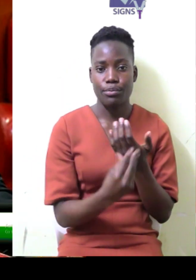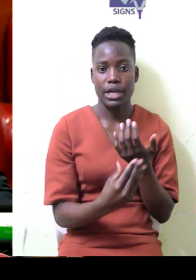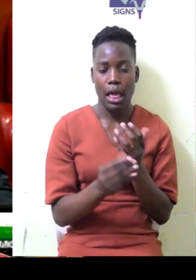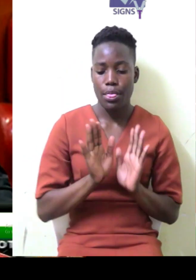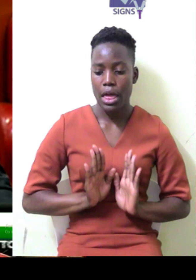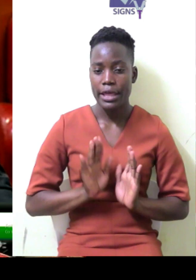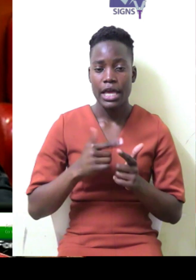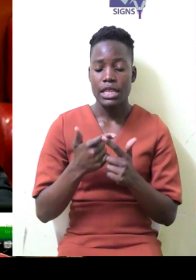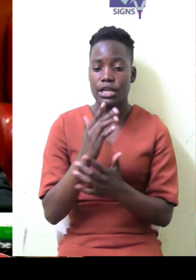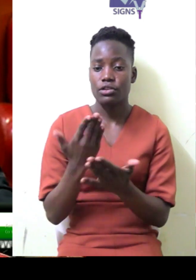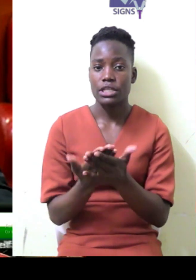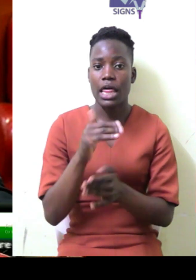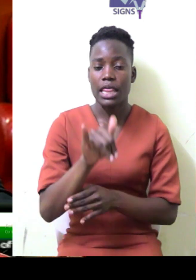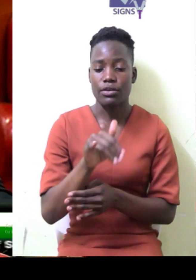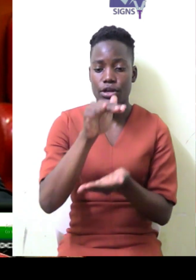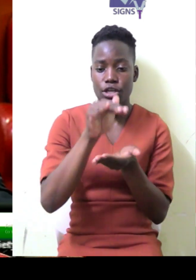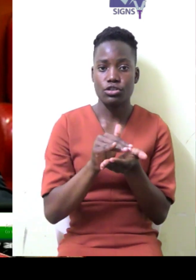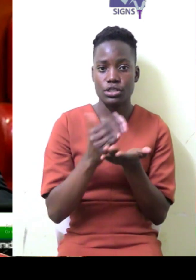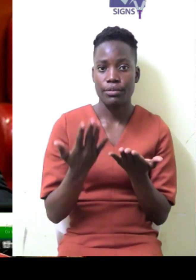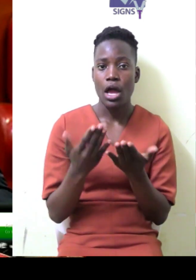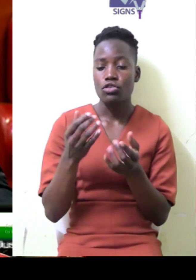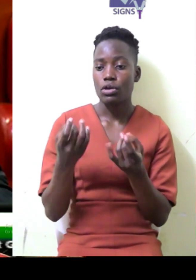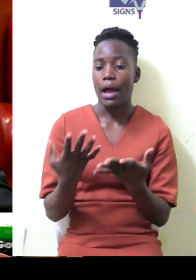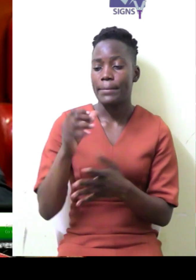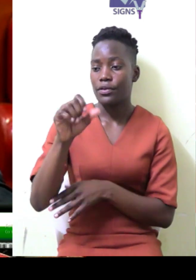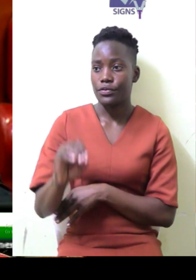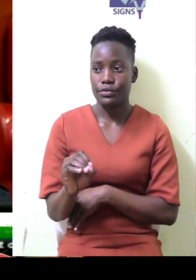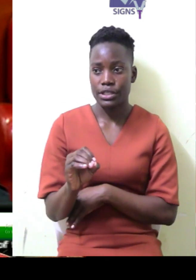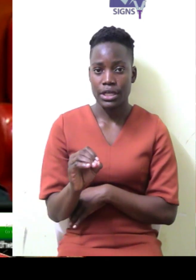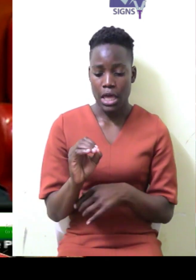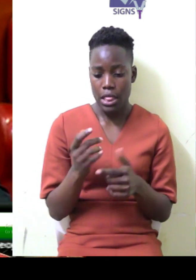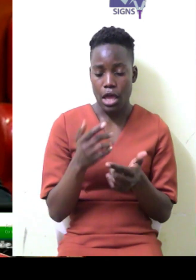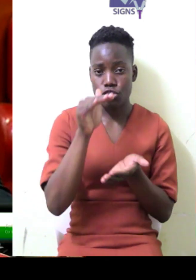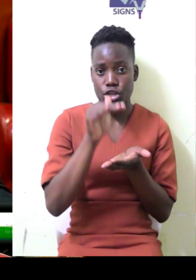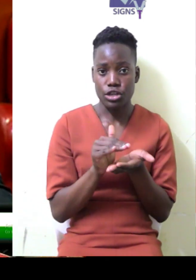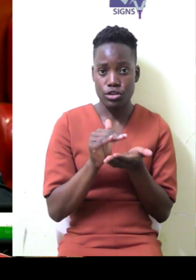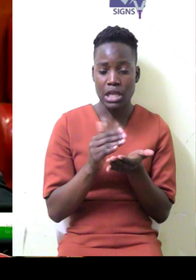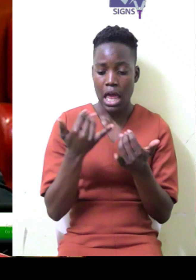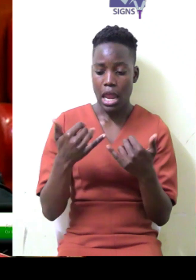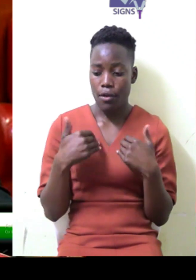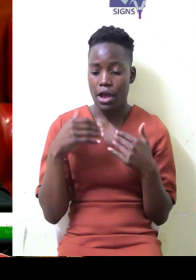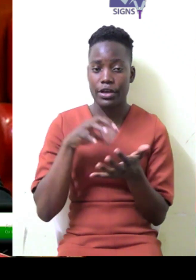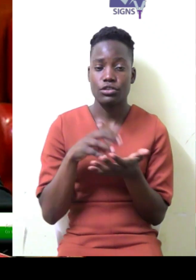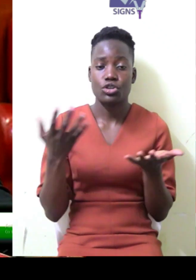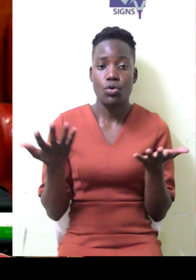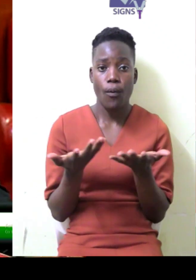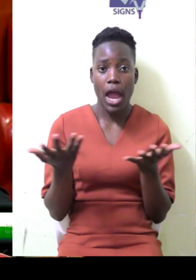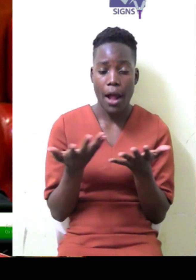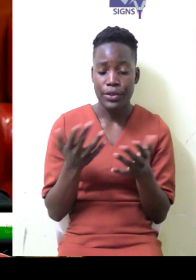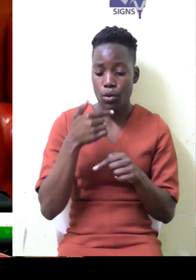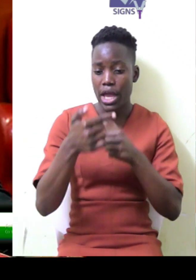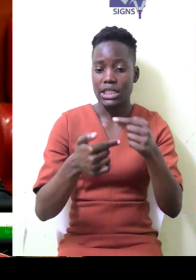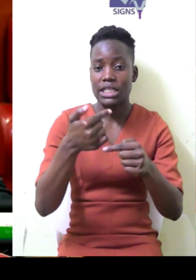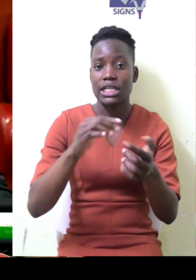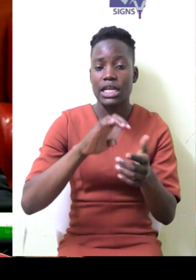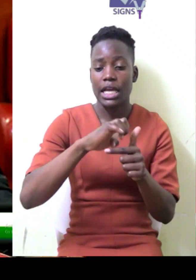it was suggested that we should reduce them to barely 50. Instead of reducing them, we have a situation where we are sustaining even